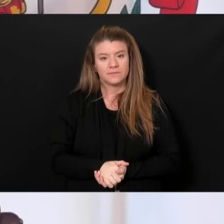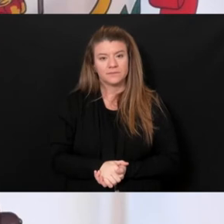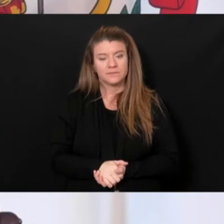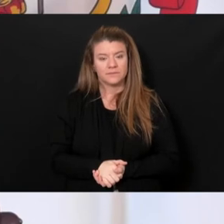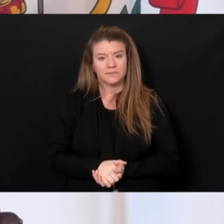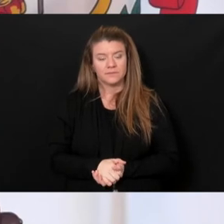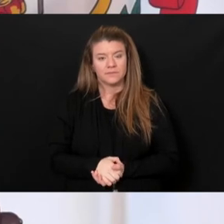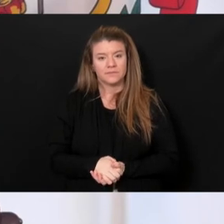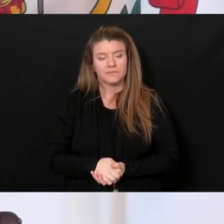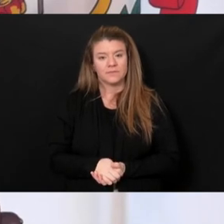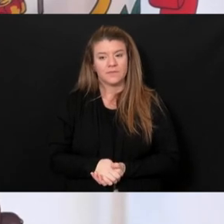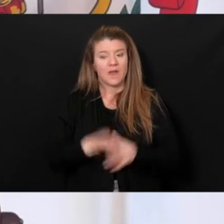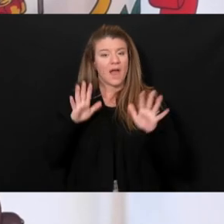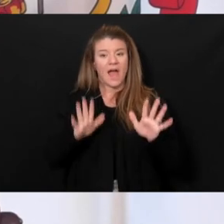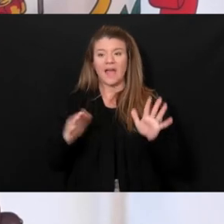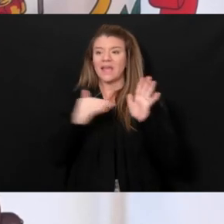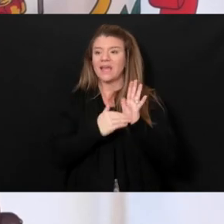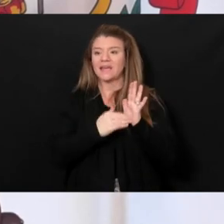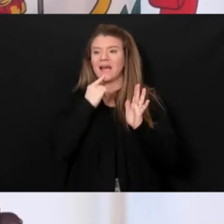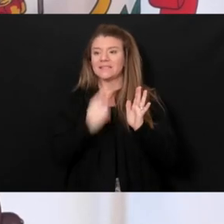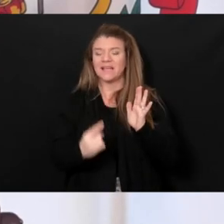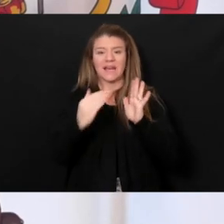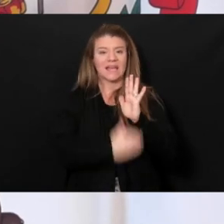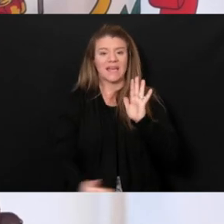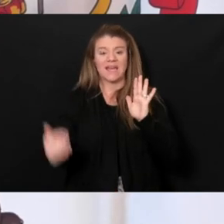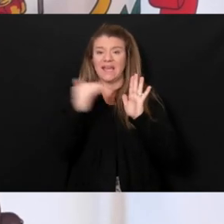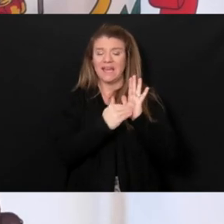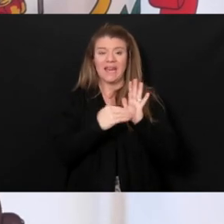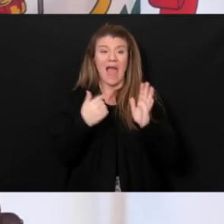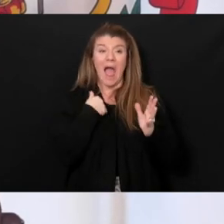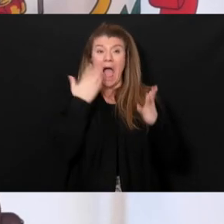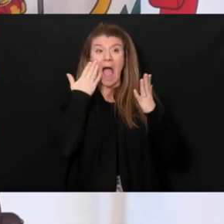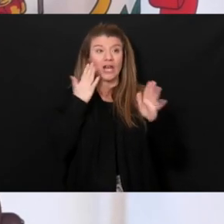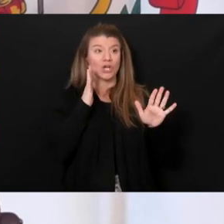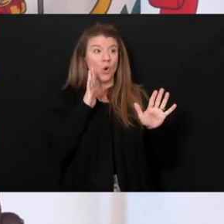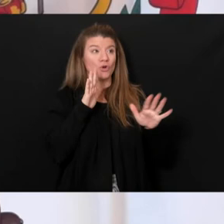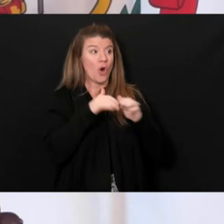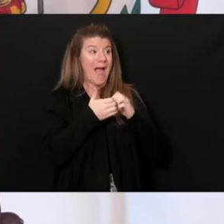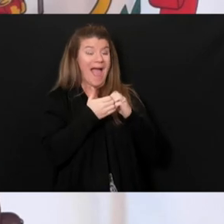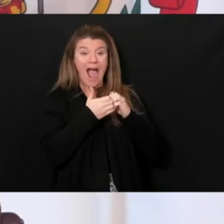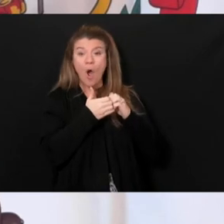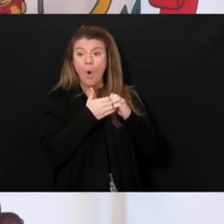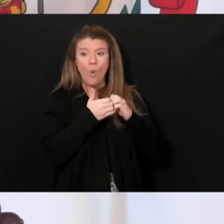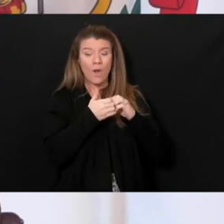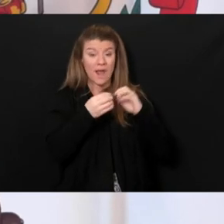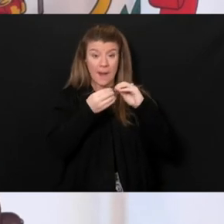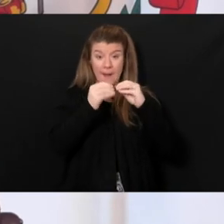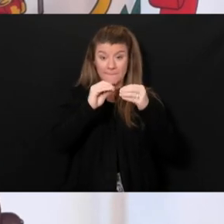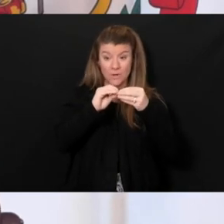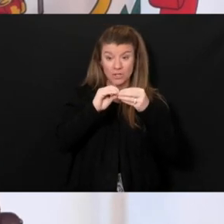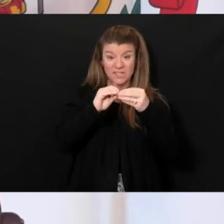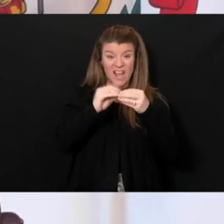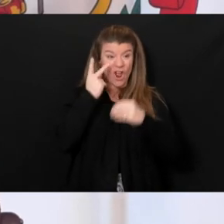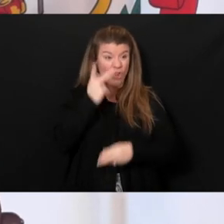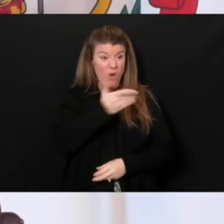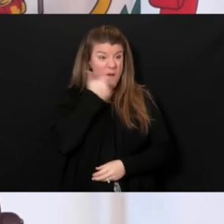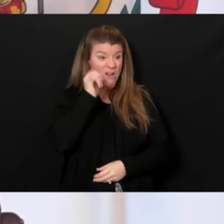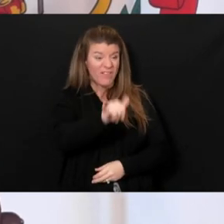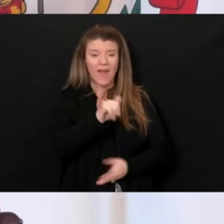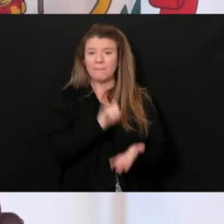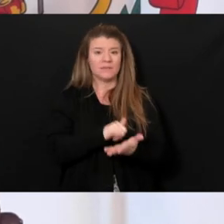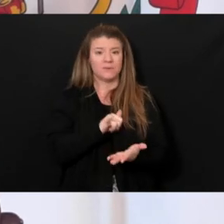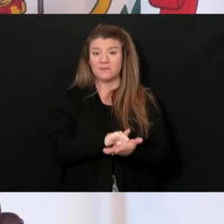Again, I say it over and over and over, but I don't know how in the world there could be numbers that you could be more proud of than just that. We